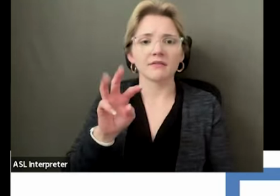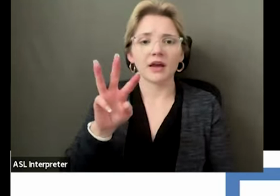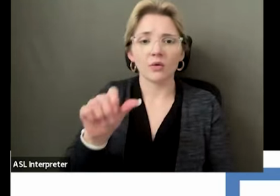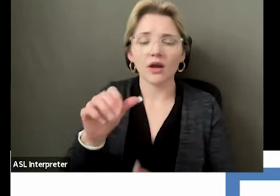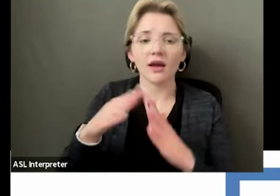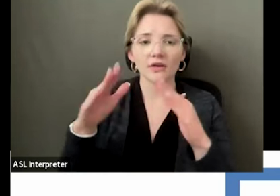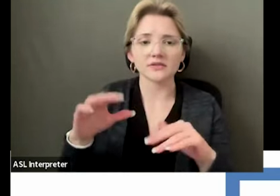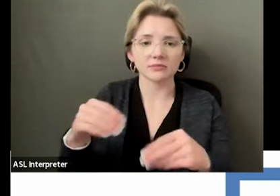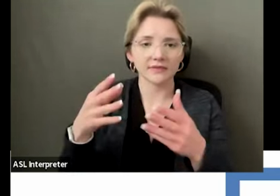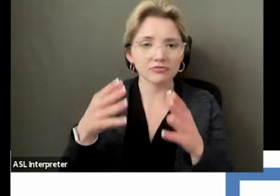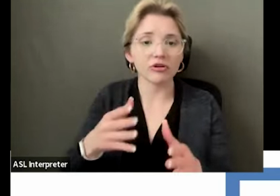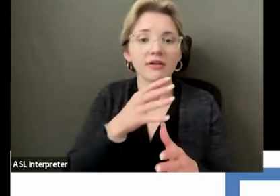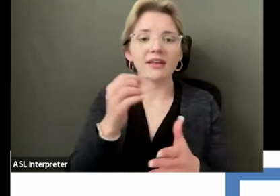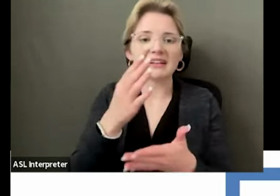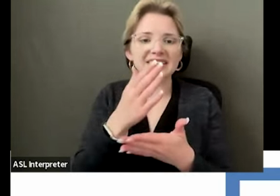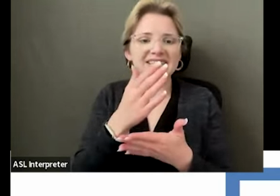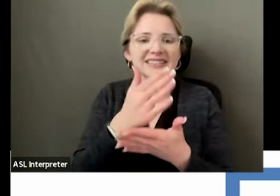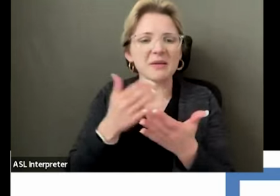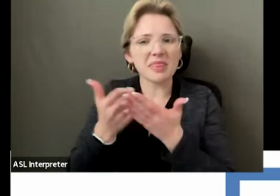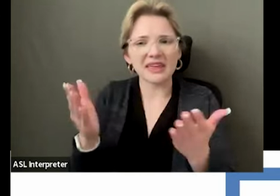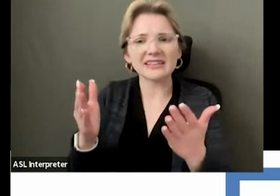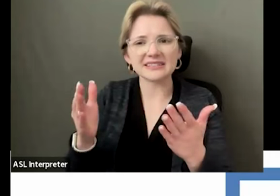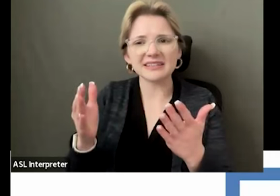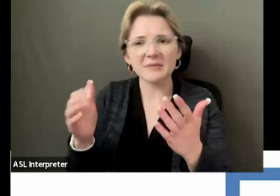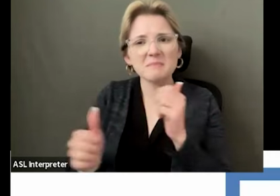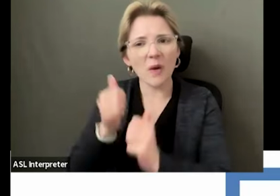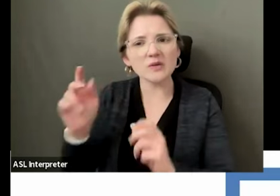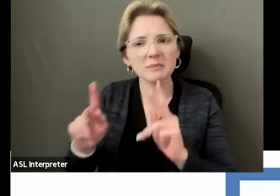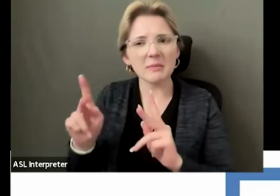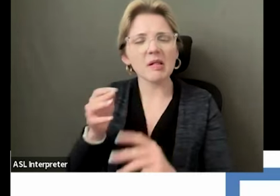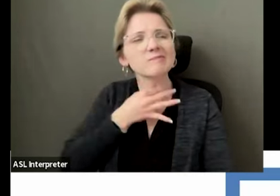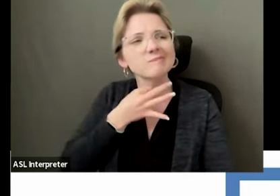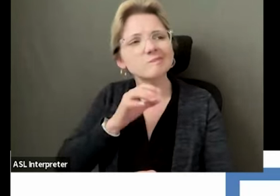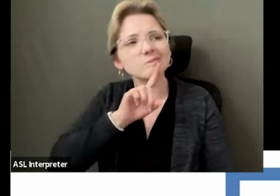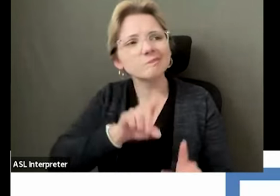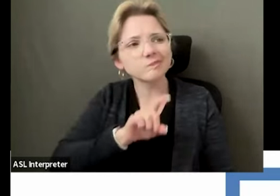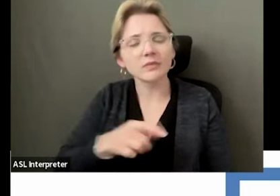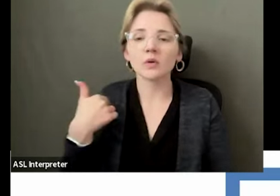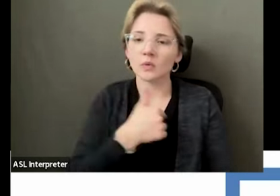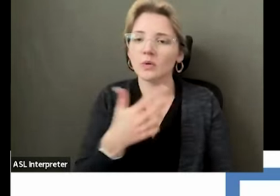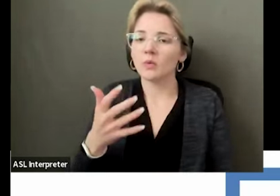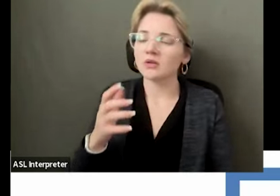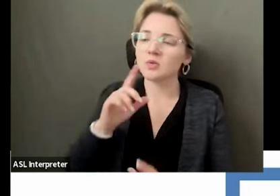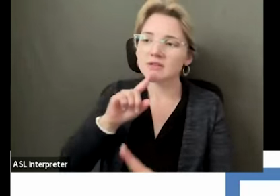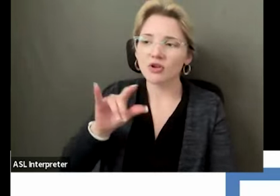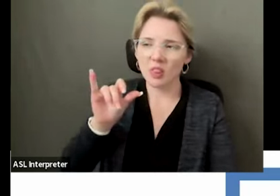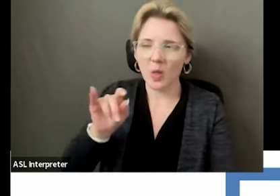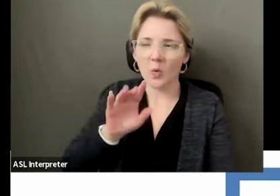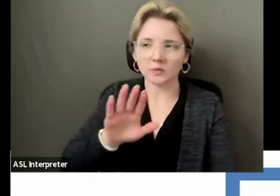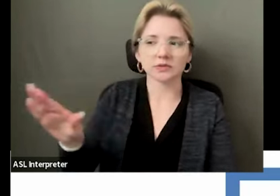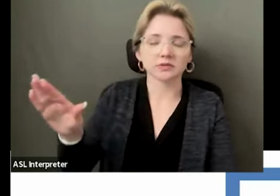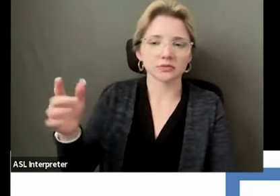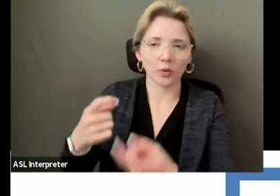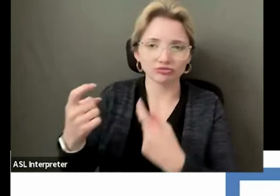just areas in which people have a lot of questions and concerns around. We're going to have some deeper training